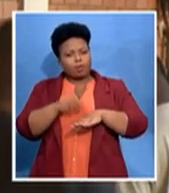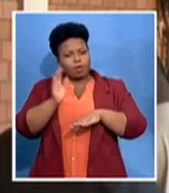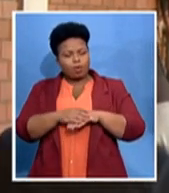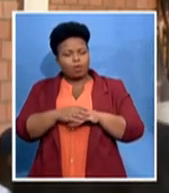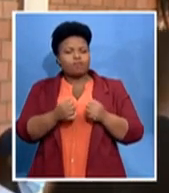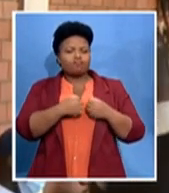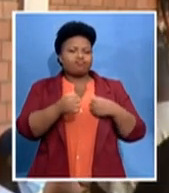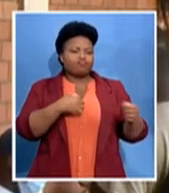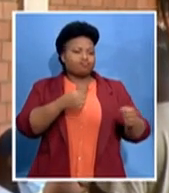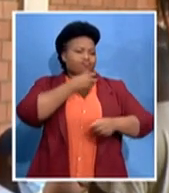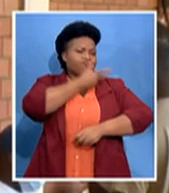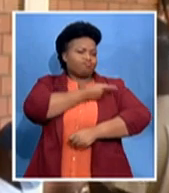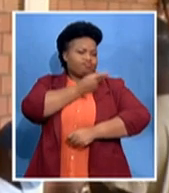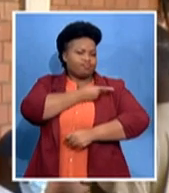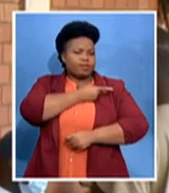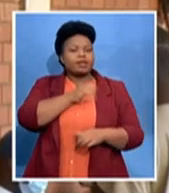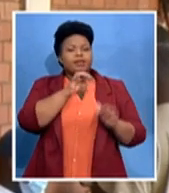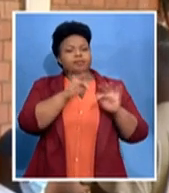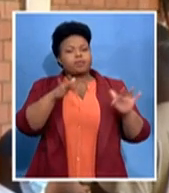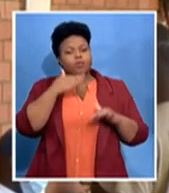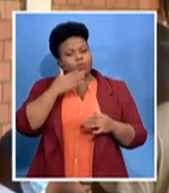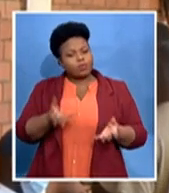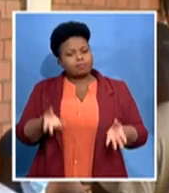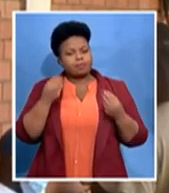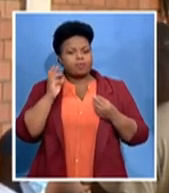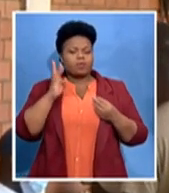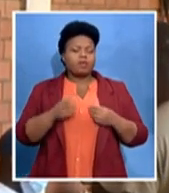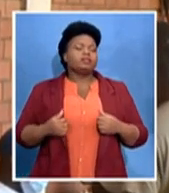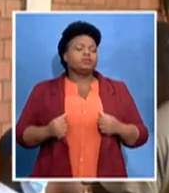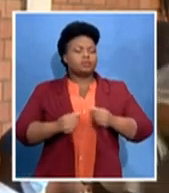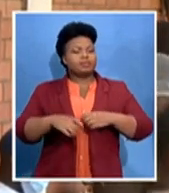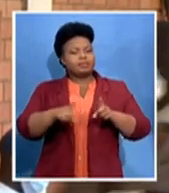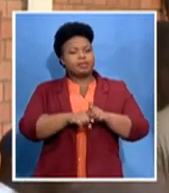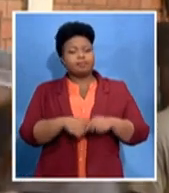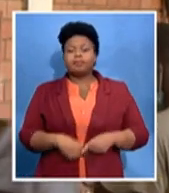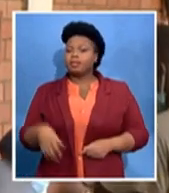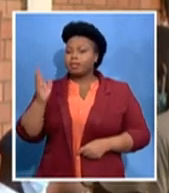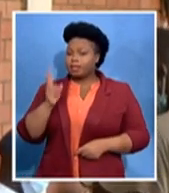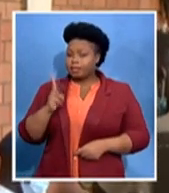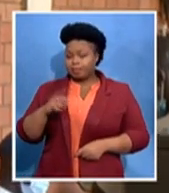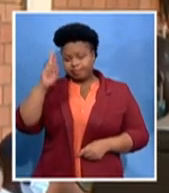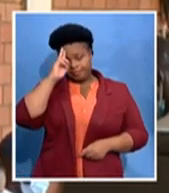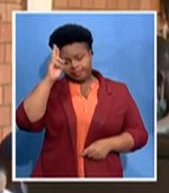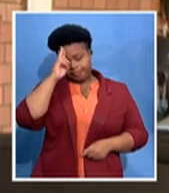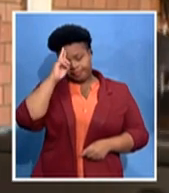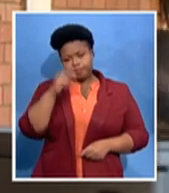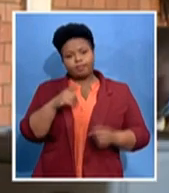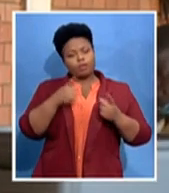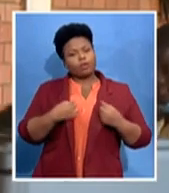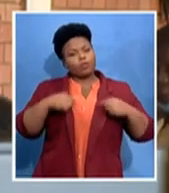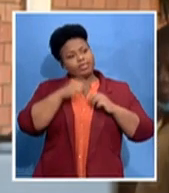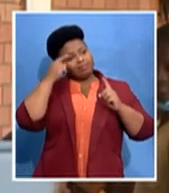that are going to be vaccinated will increase. Again, you will remember, we are aiming to vaccinate a minimum